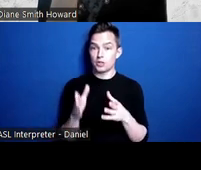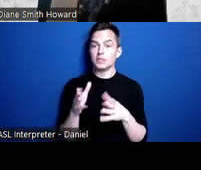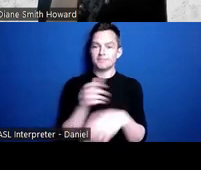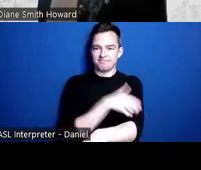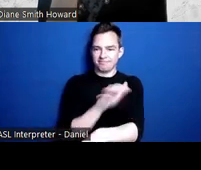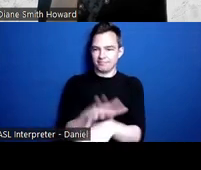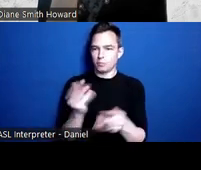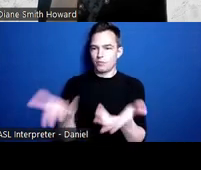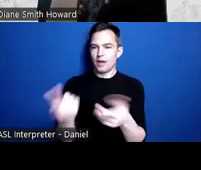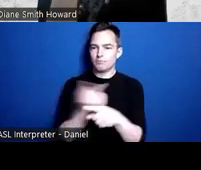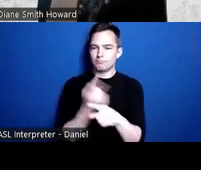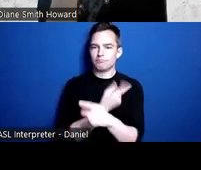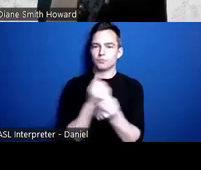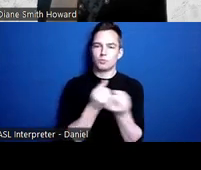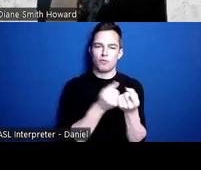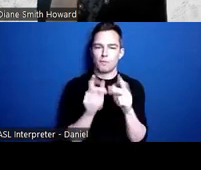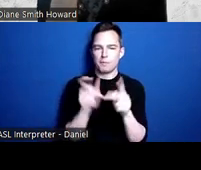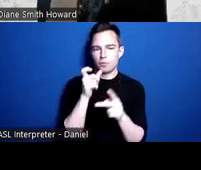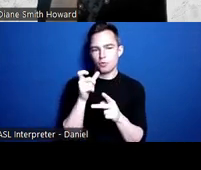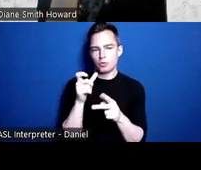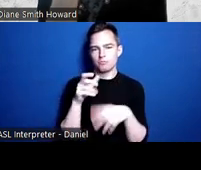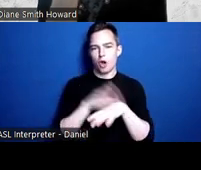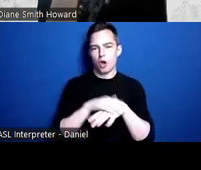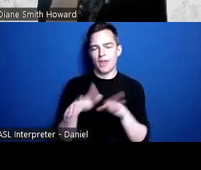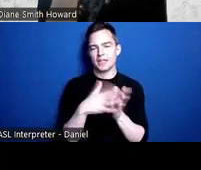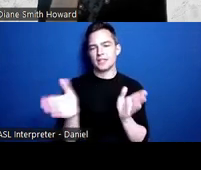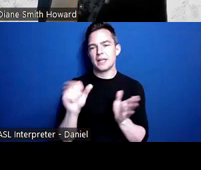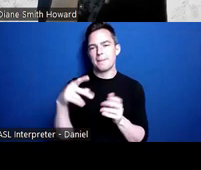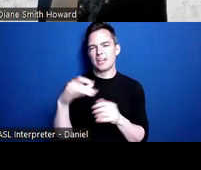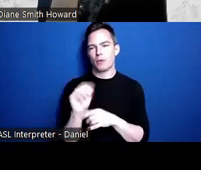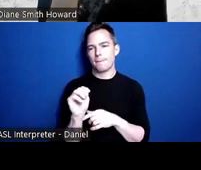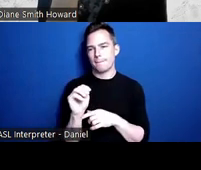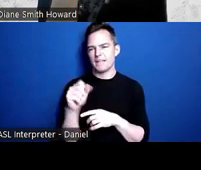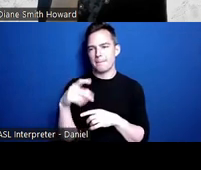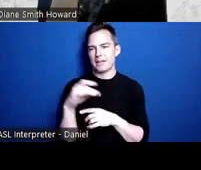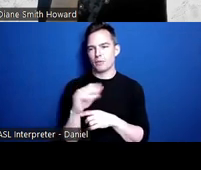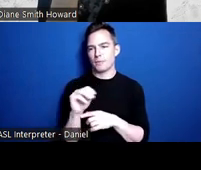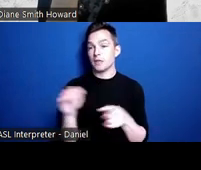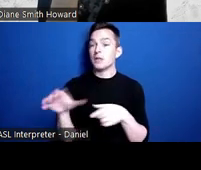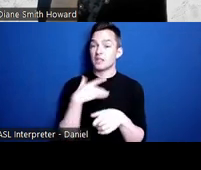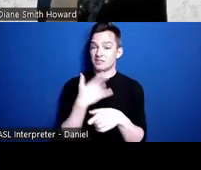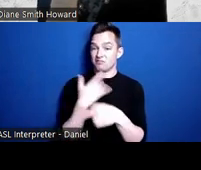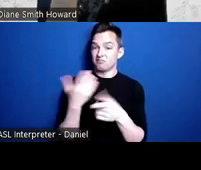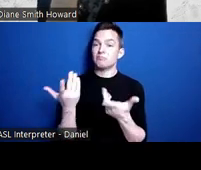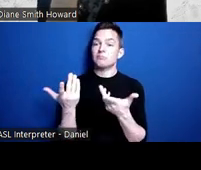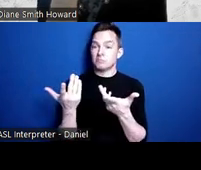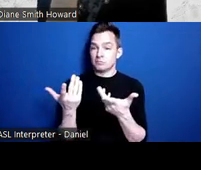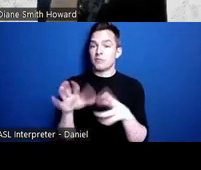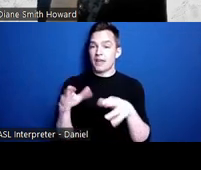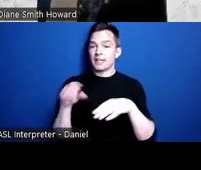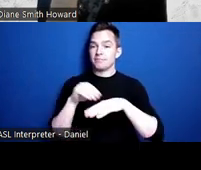provide appropriate support for individuals on the spectrum. Research shows that the sensory kits can effectively